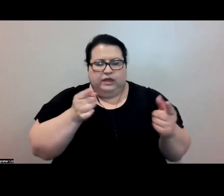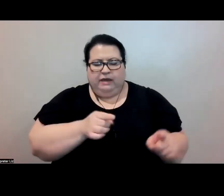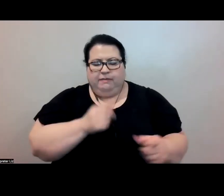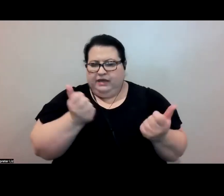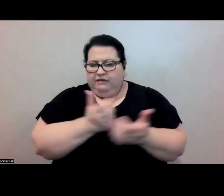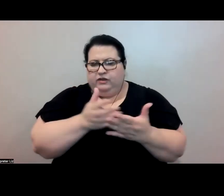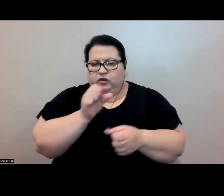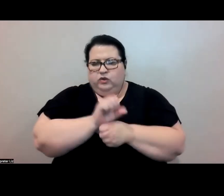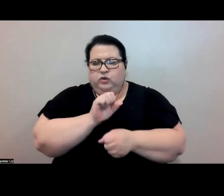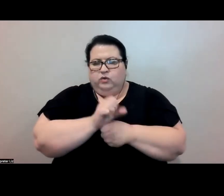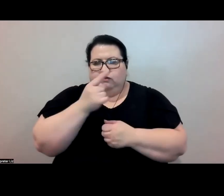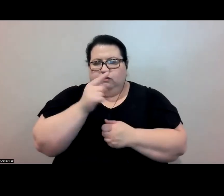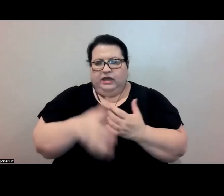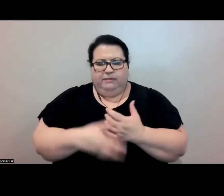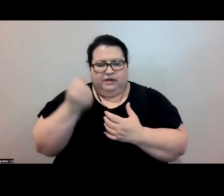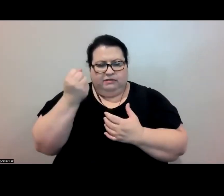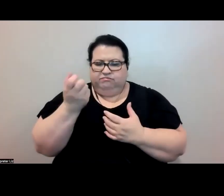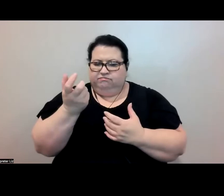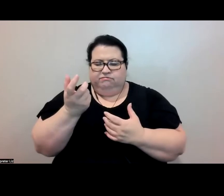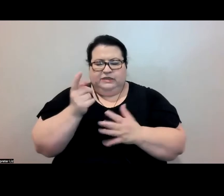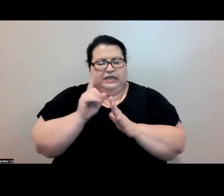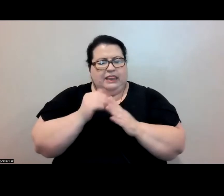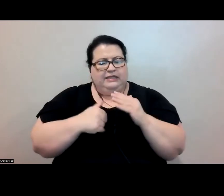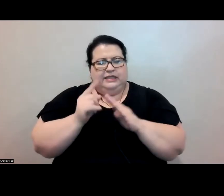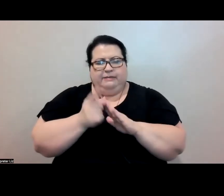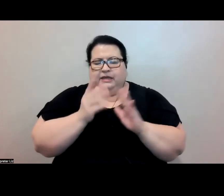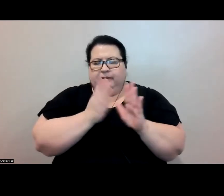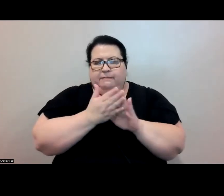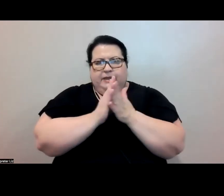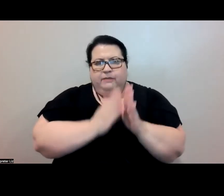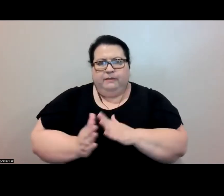you've worked for can be taken away in less than a minute. So be prepared.